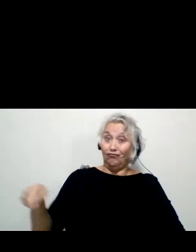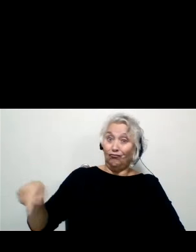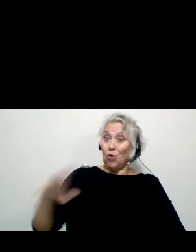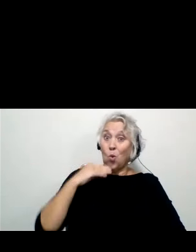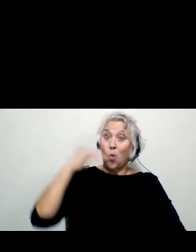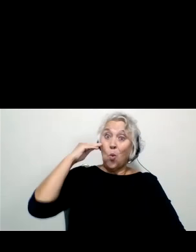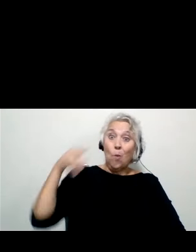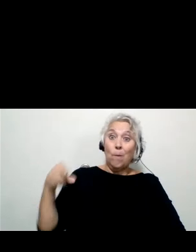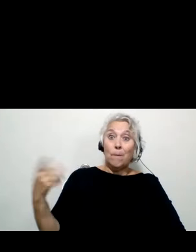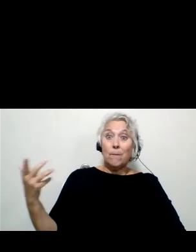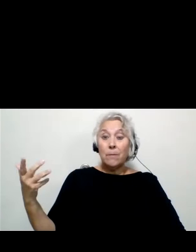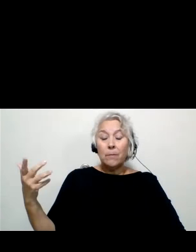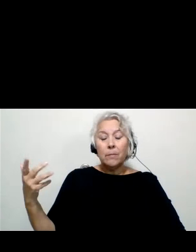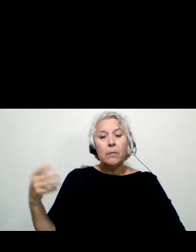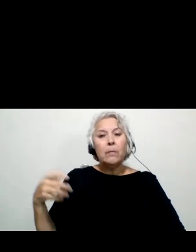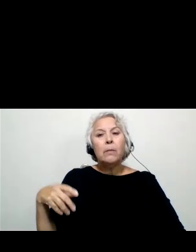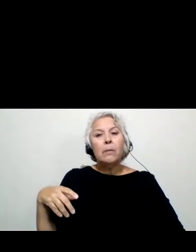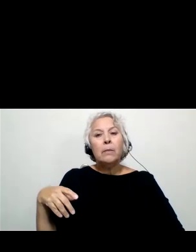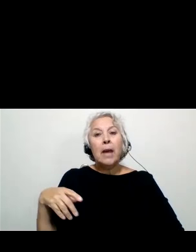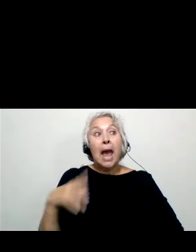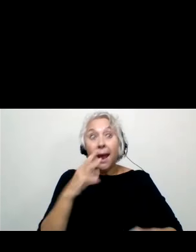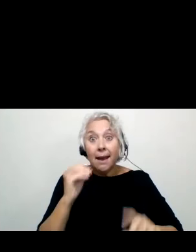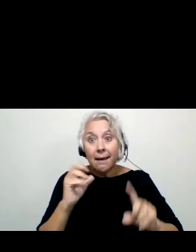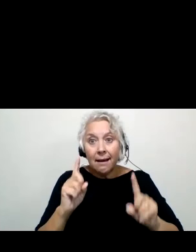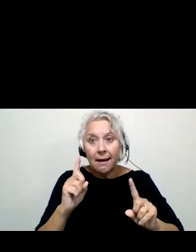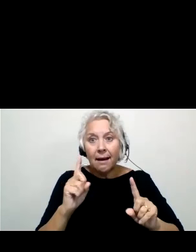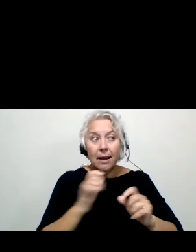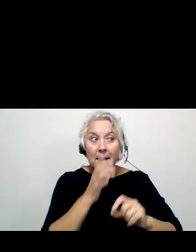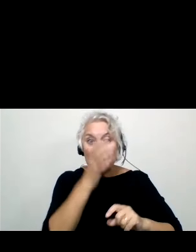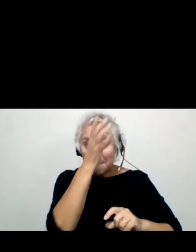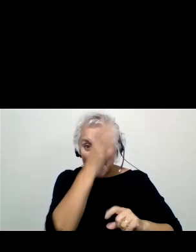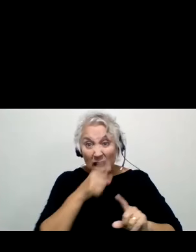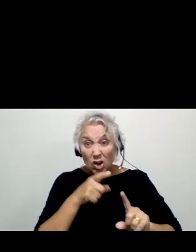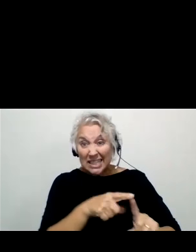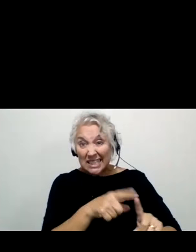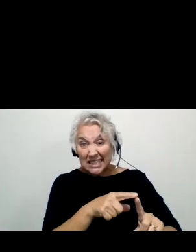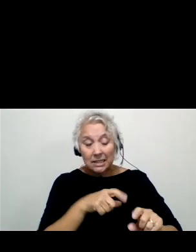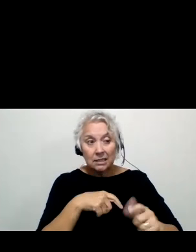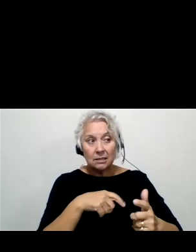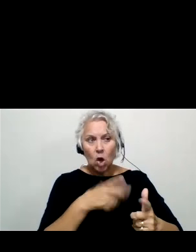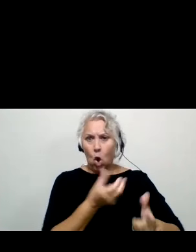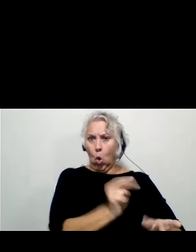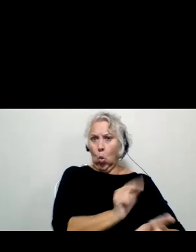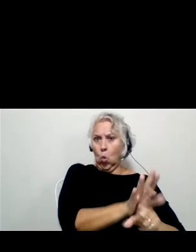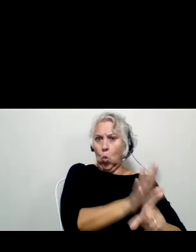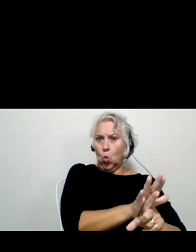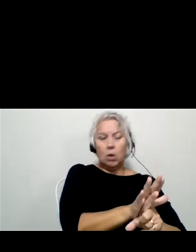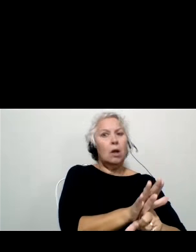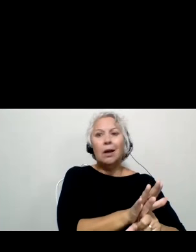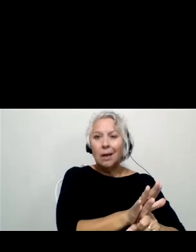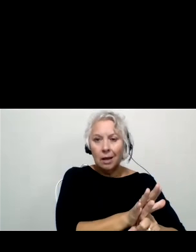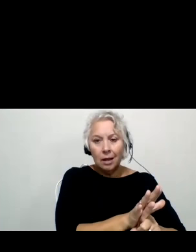go home. And then if it's the parents who own it, believe it or not, in